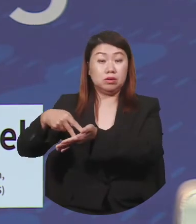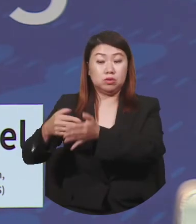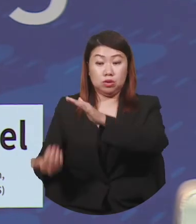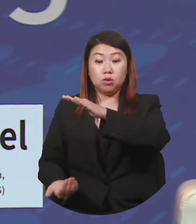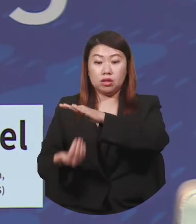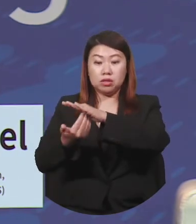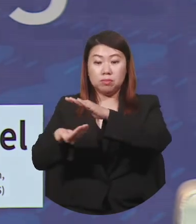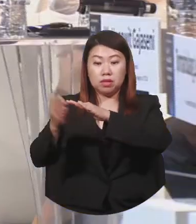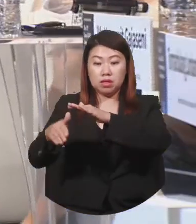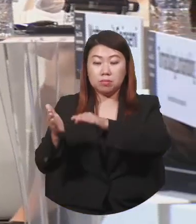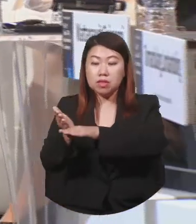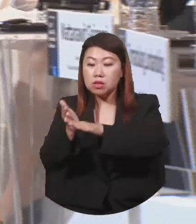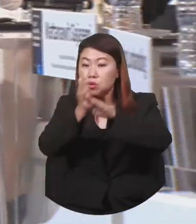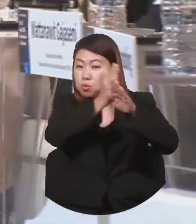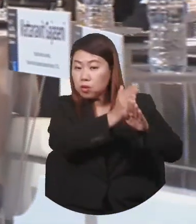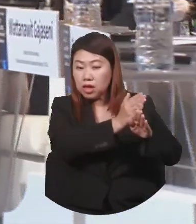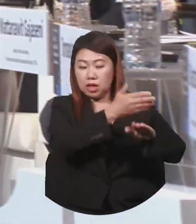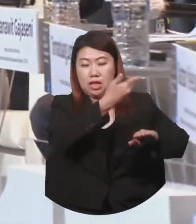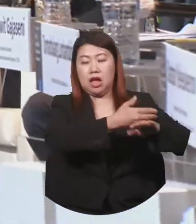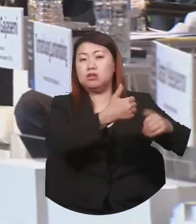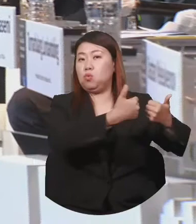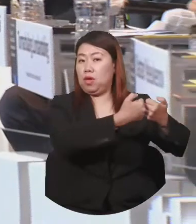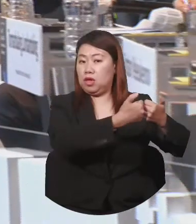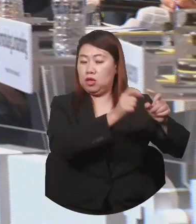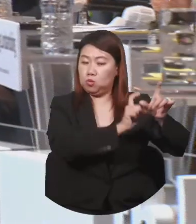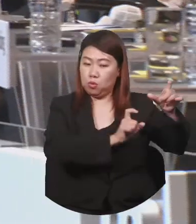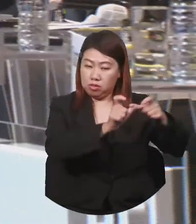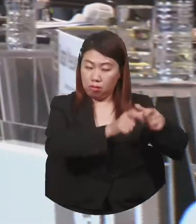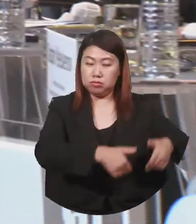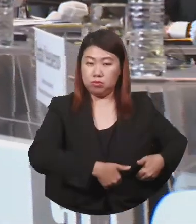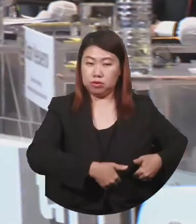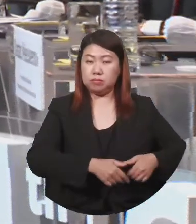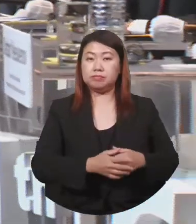Thank you very much, Stefan. Mr. Cosgrove, may I ask you to keep